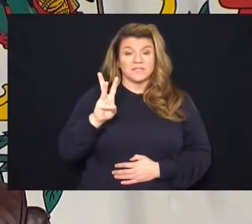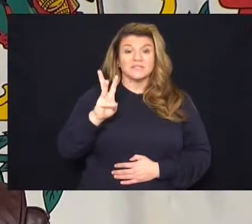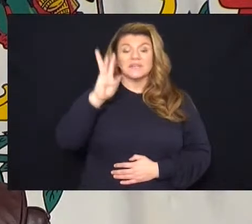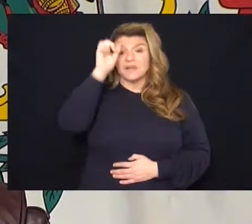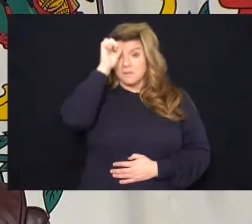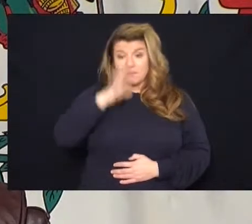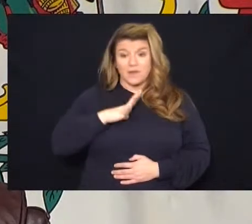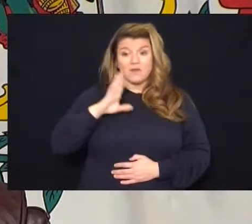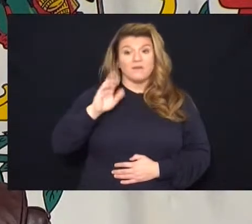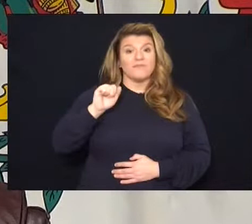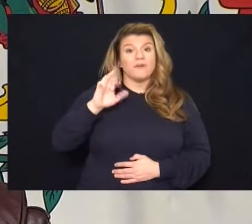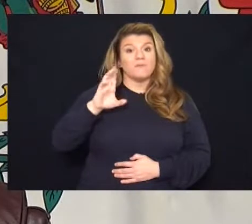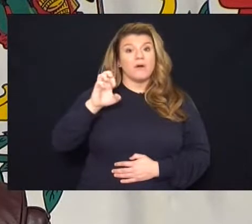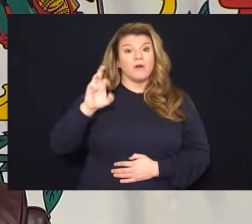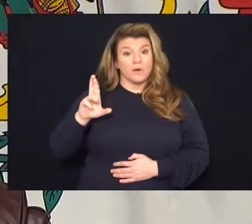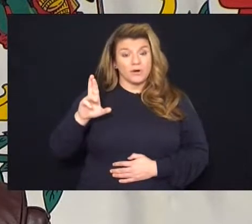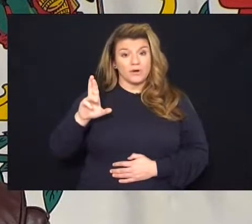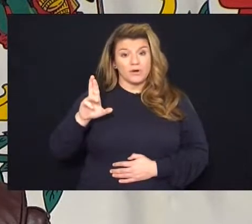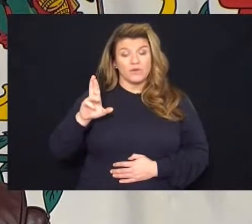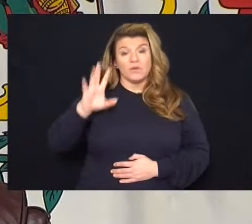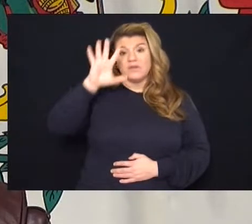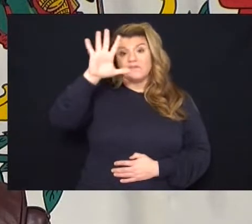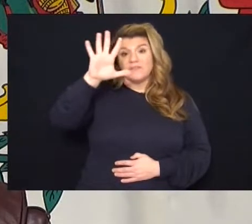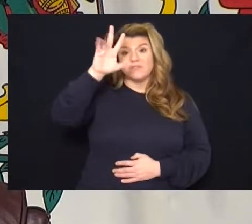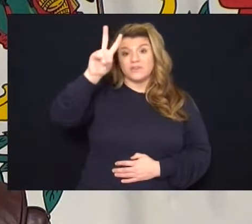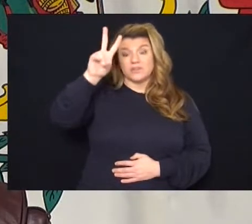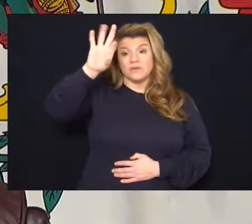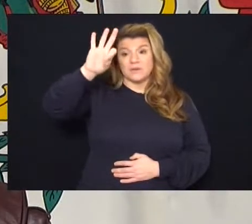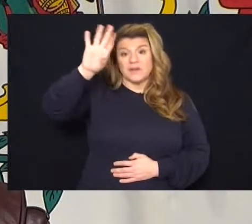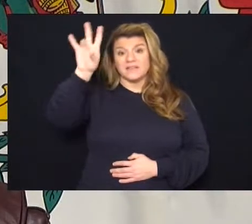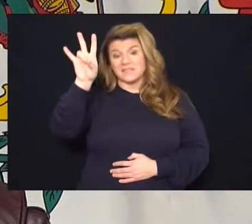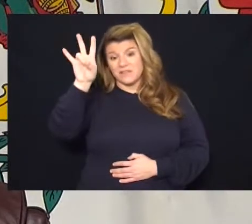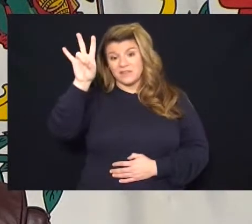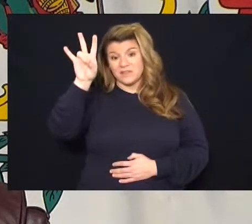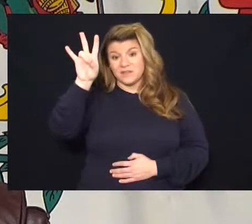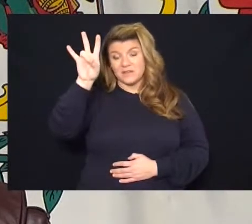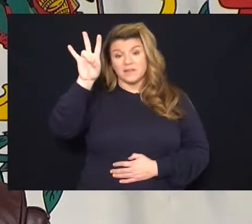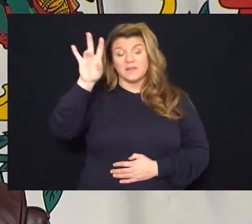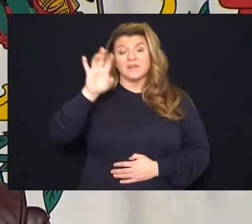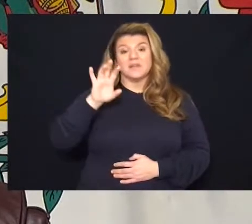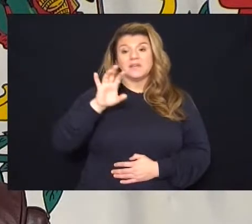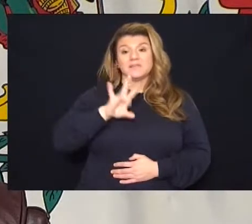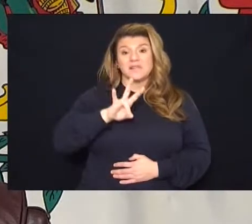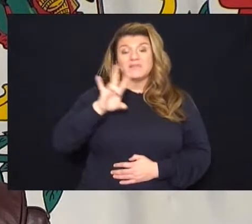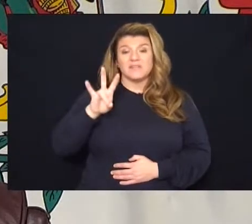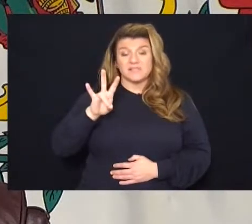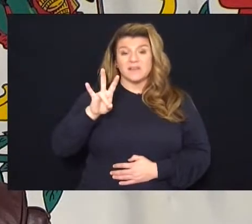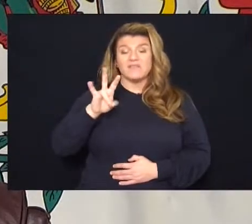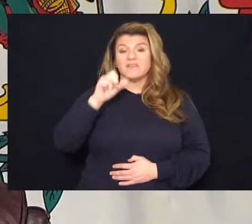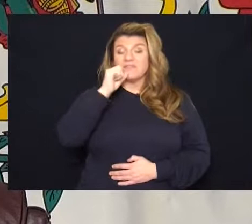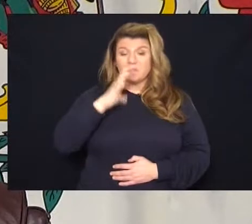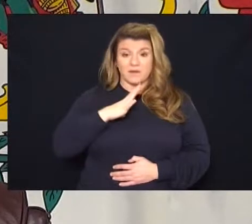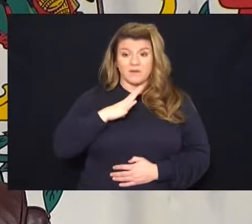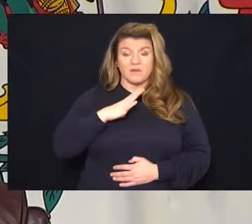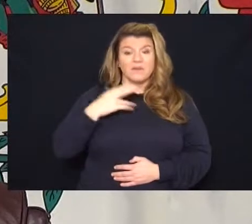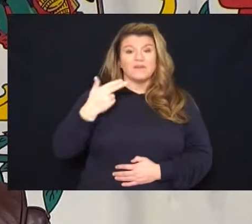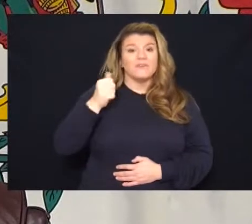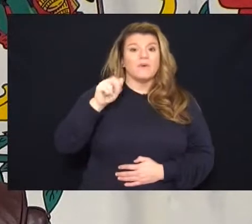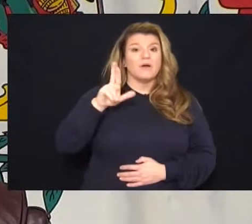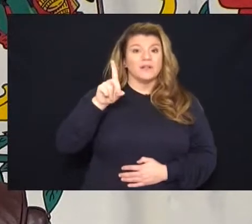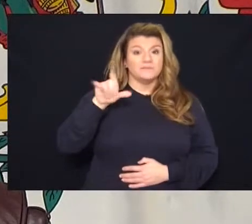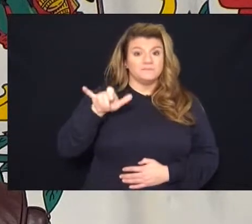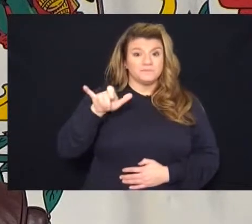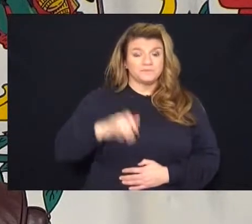male from Barber County. The 5,297th death, a 77-year-old female from Hardy